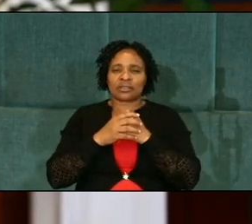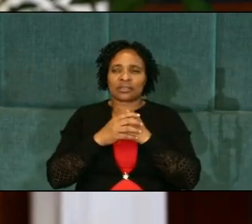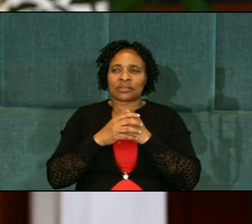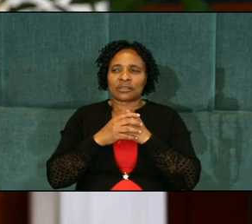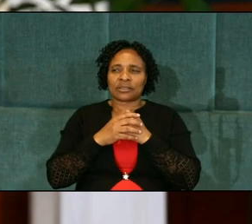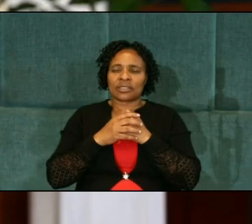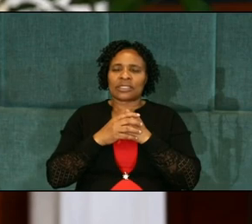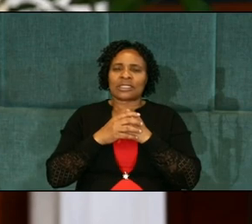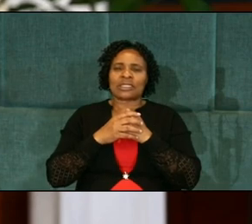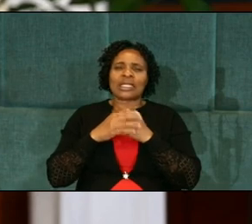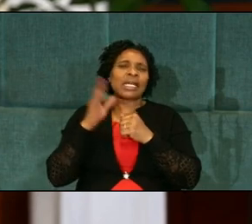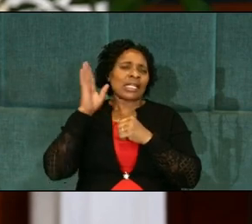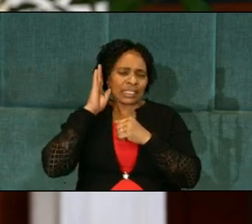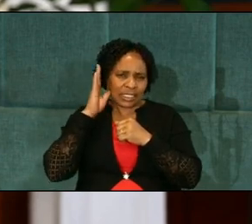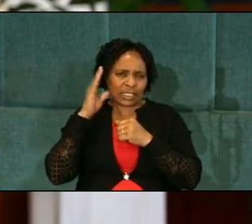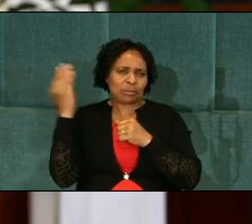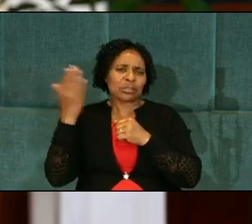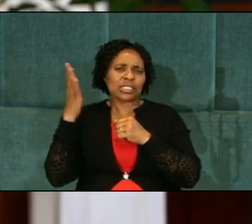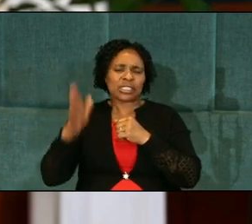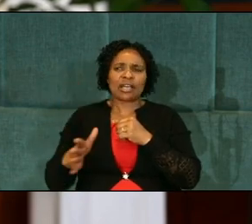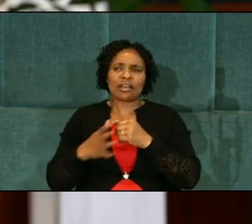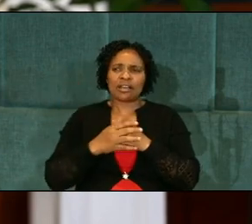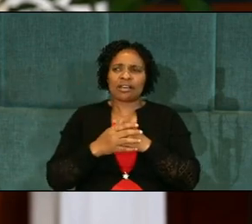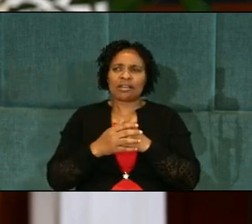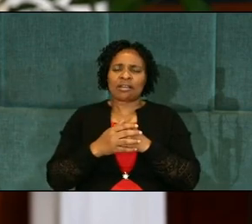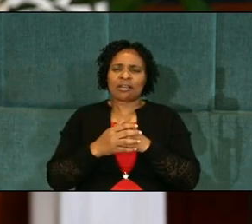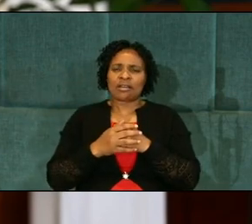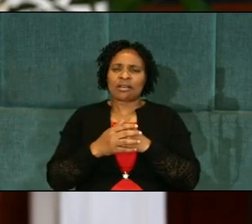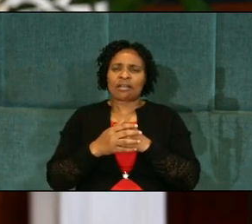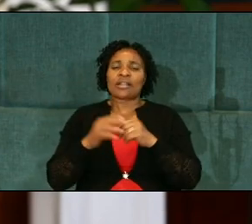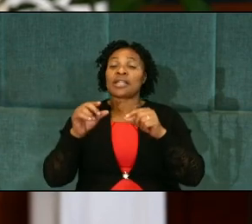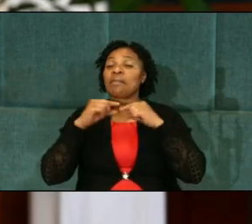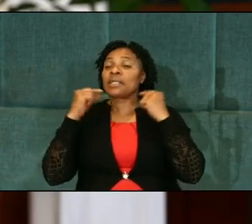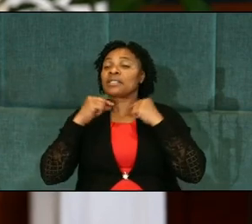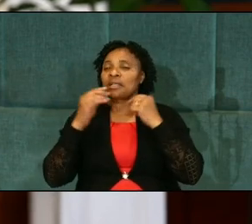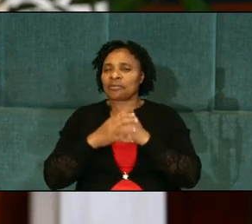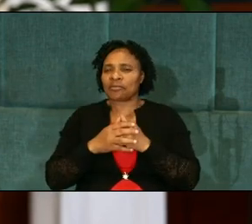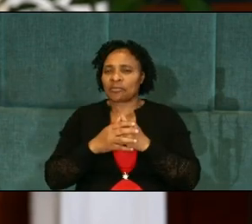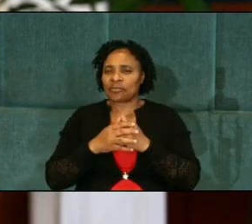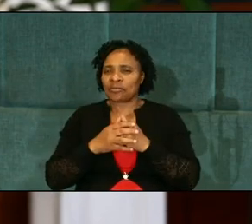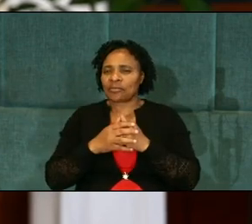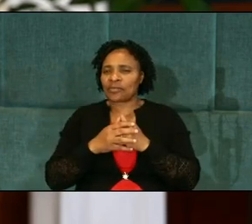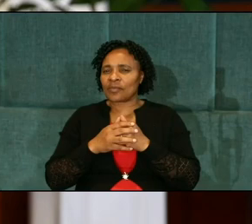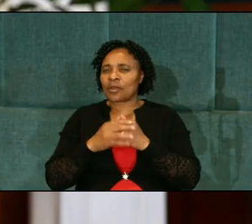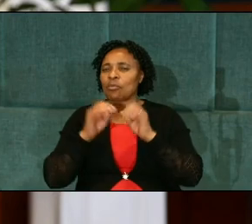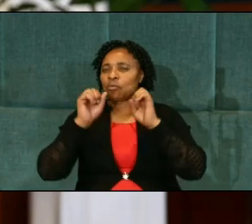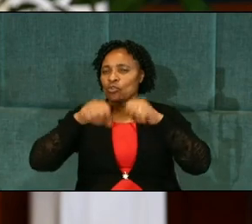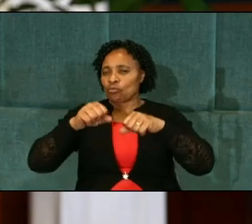says, listen to the preacher. She said, the priest collect the baby,